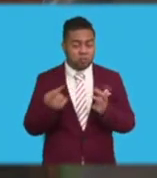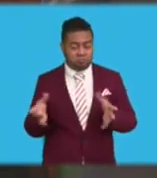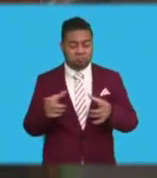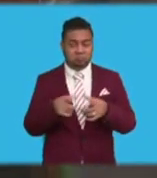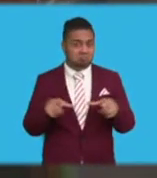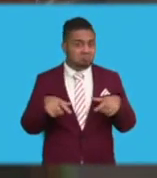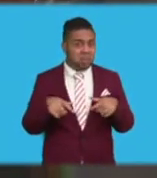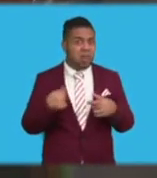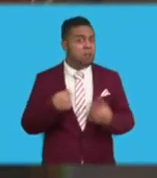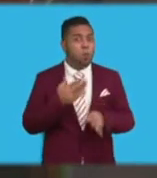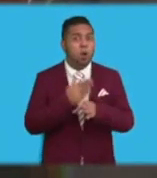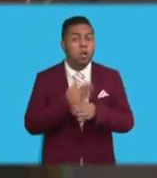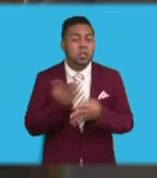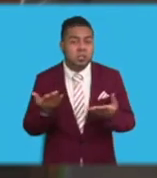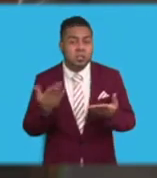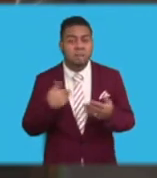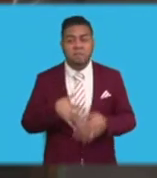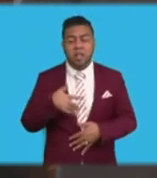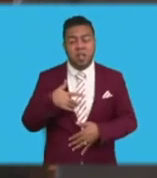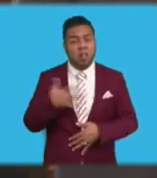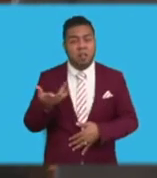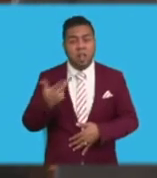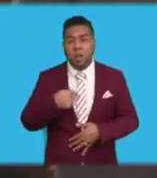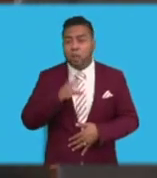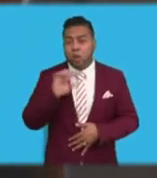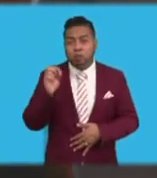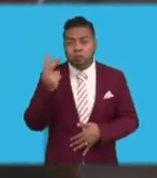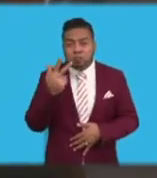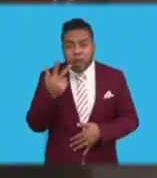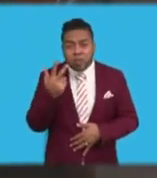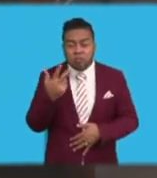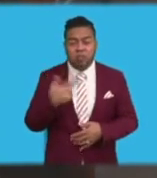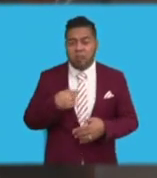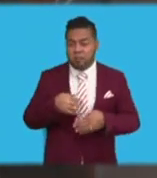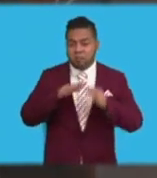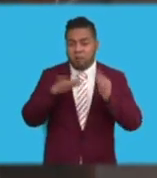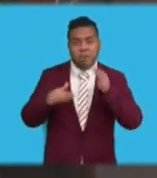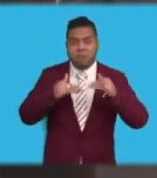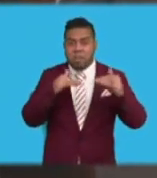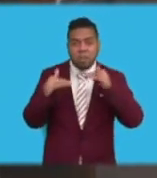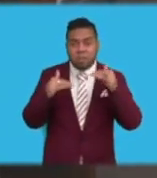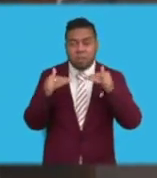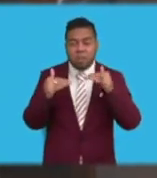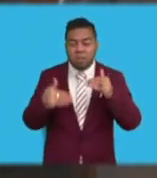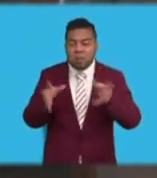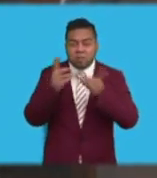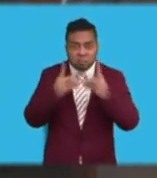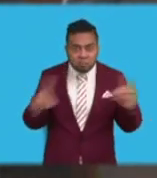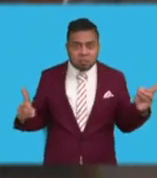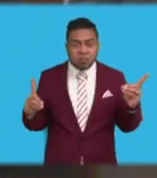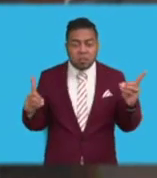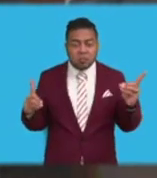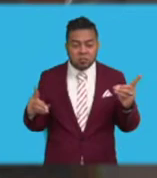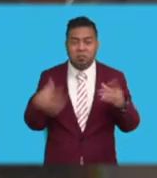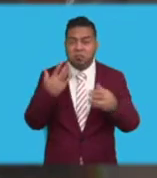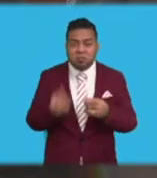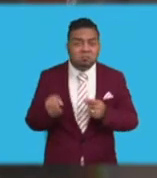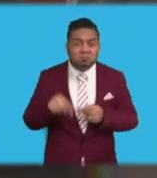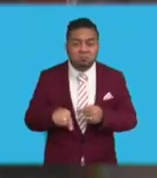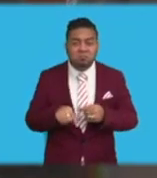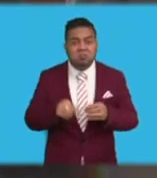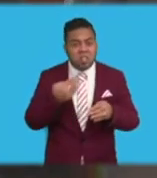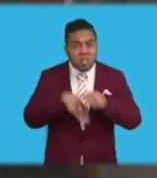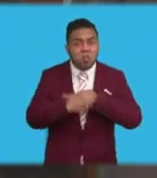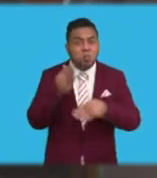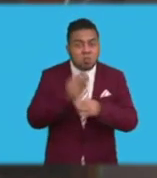if workers feel they have been disadvantaged, they have been dismissed unfairly, they have been discriminated, or if they were under